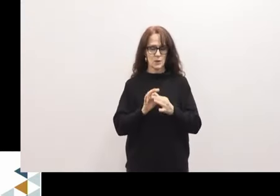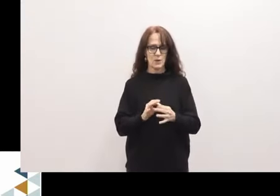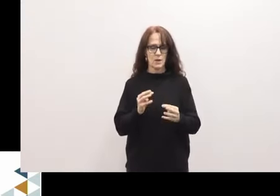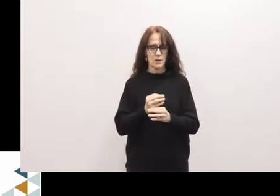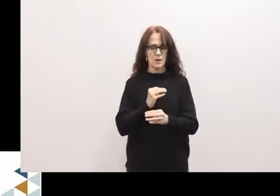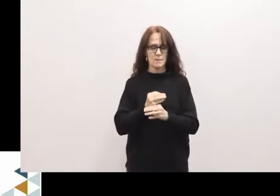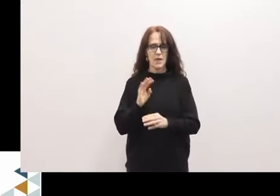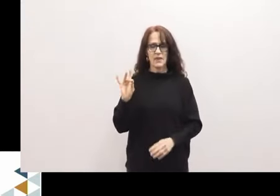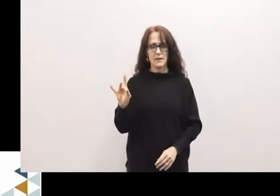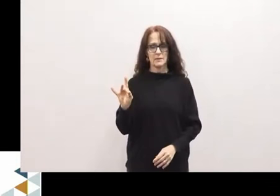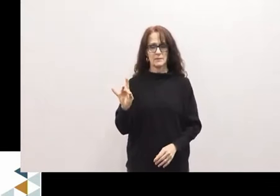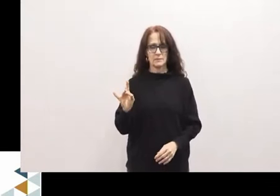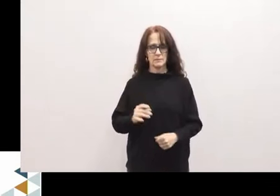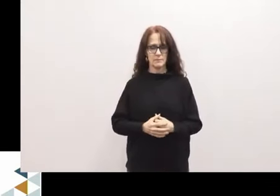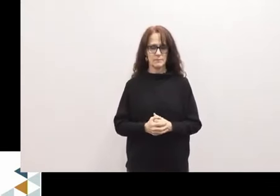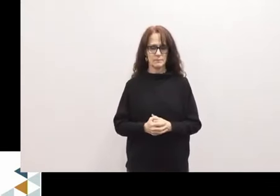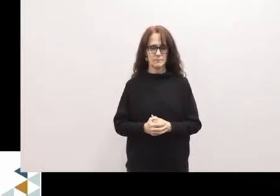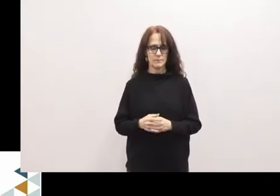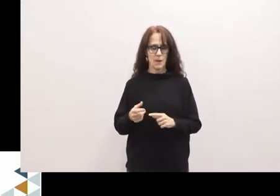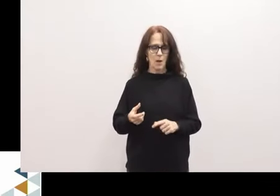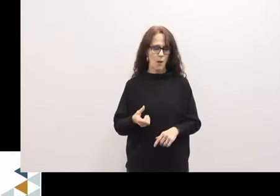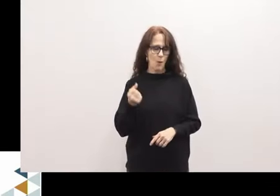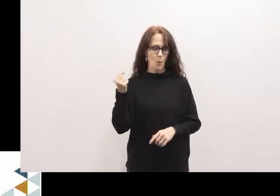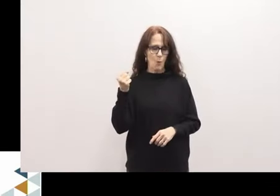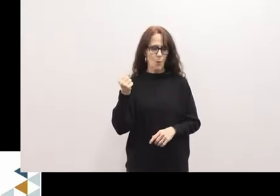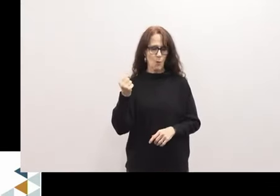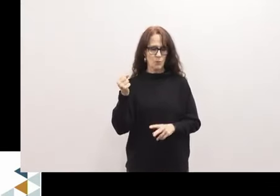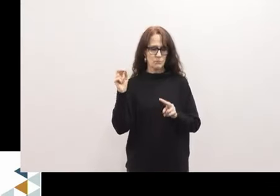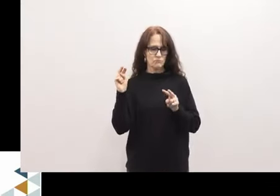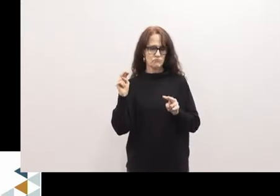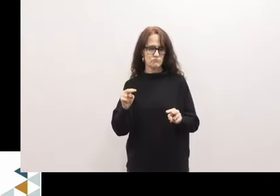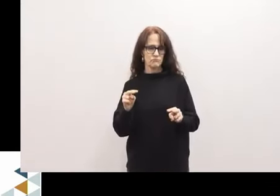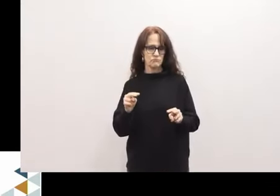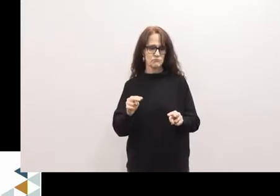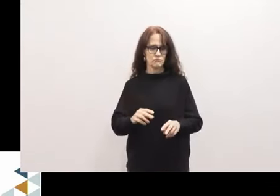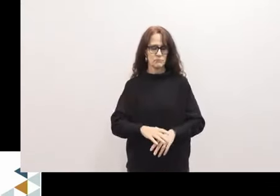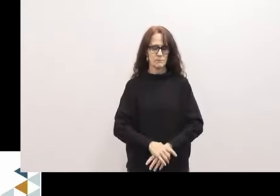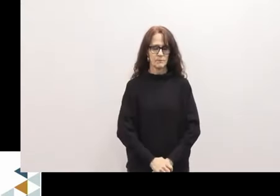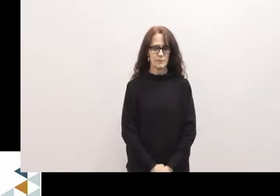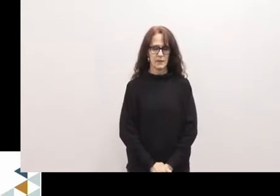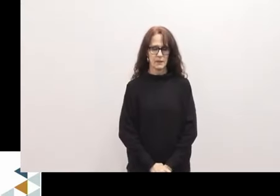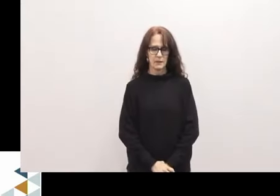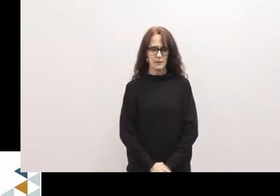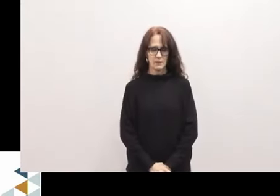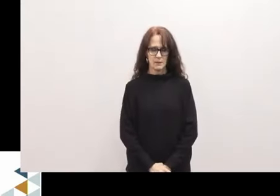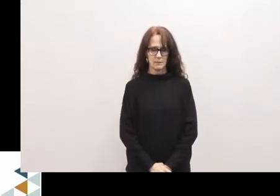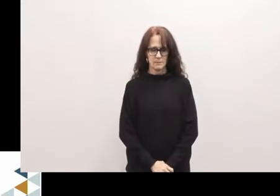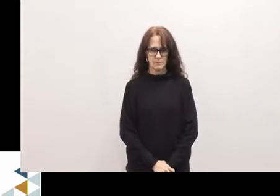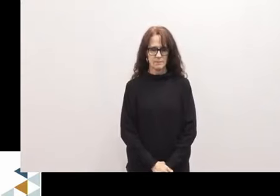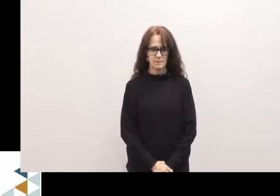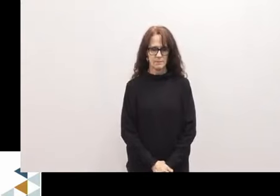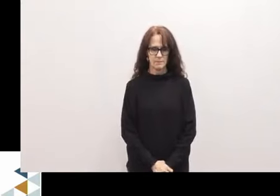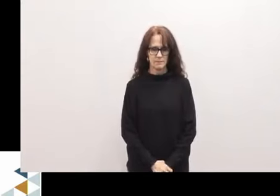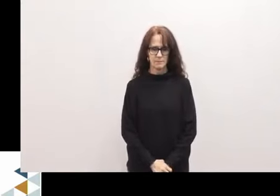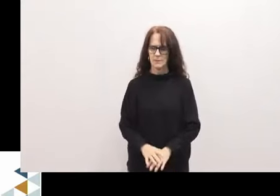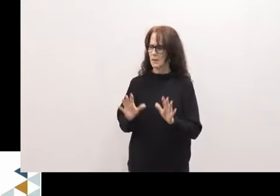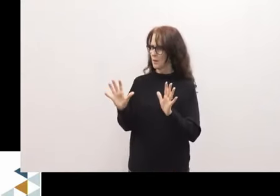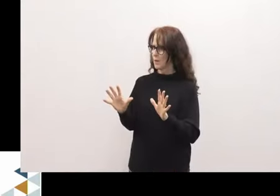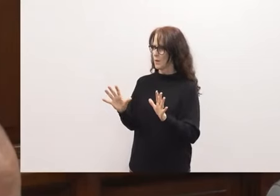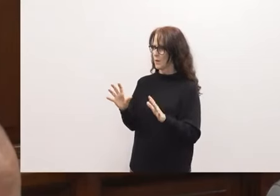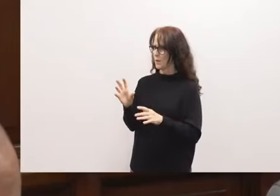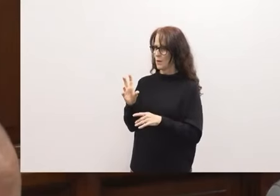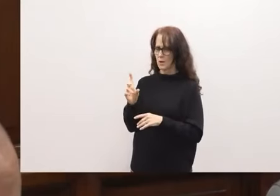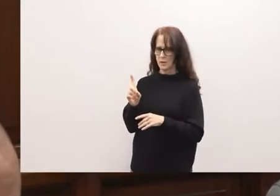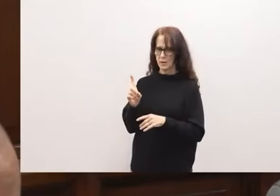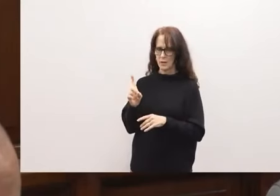Math 8. So I'll pause here for you to take a moment to look at these data points. So if I can deduce from the last